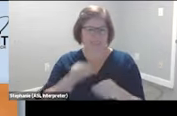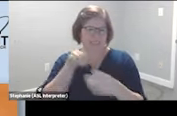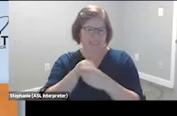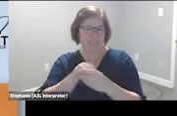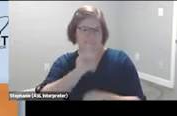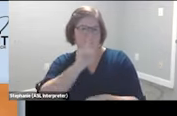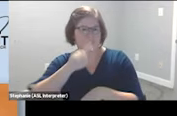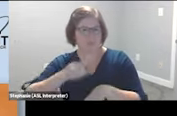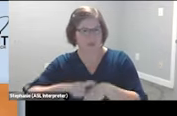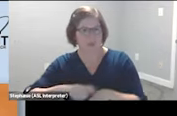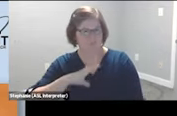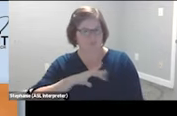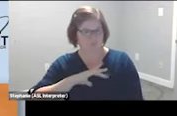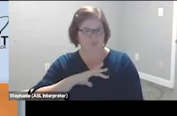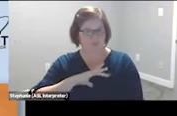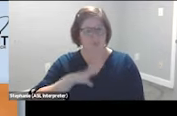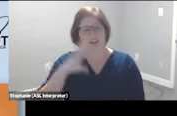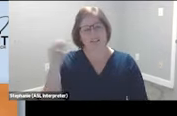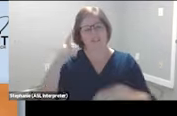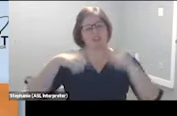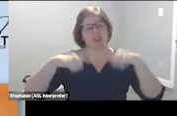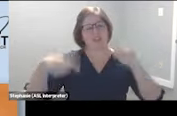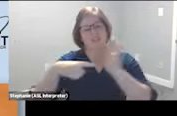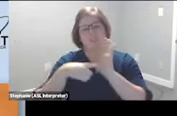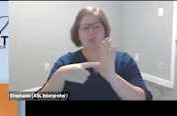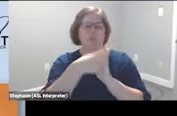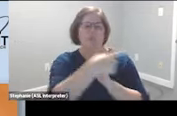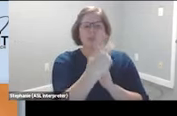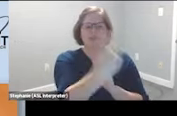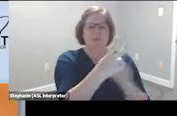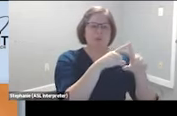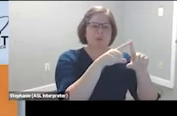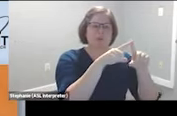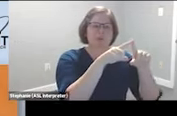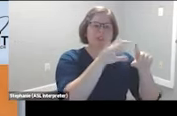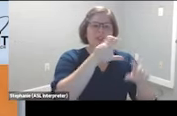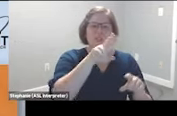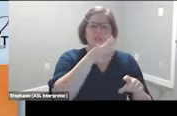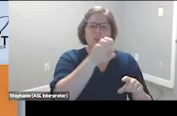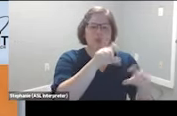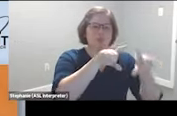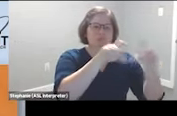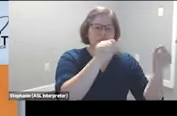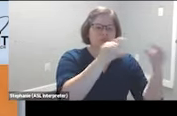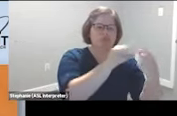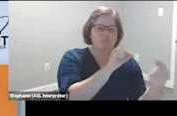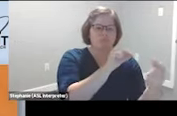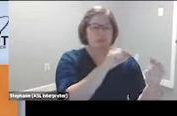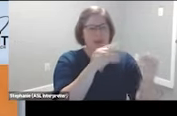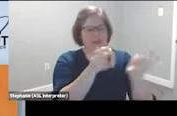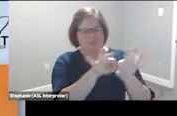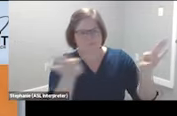And these are various examples of two cubes and a cylinder being moved in various ways and